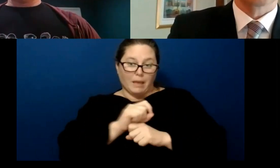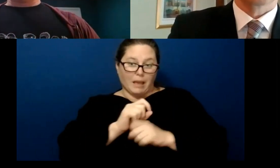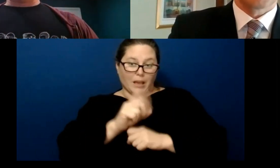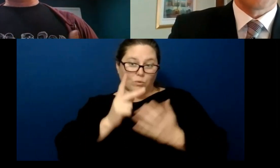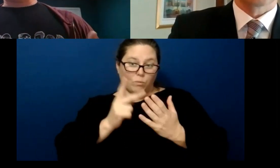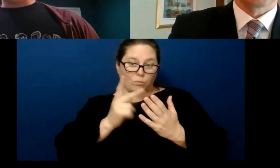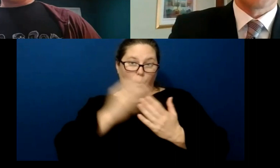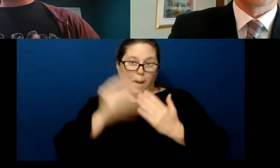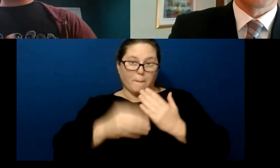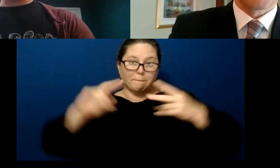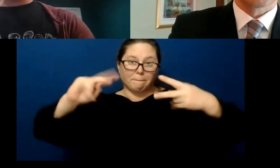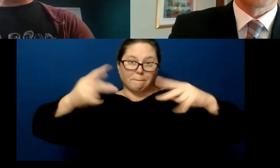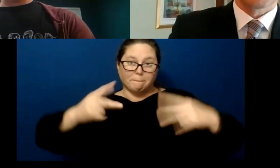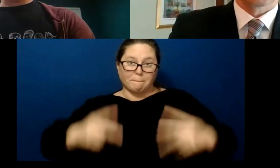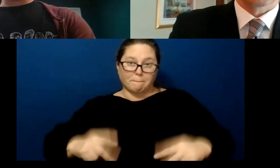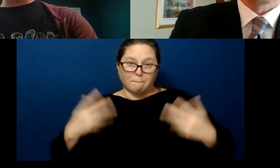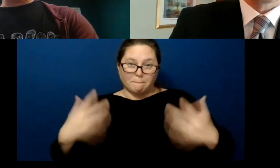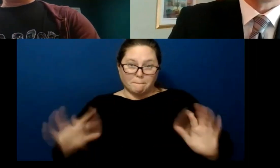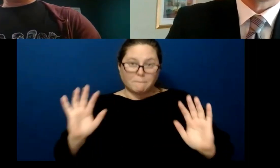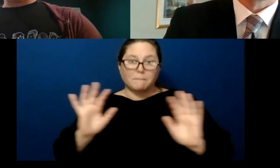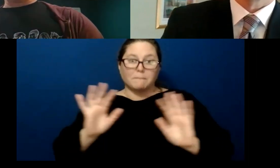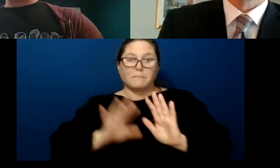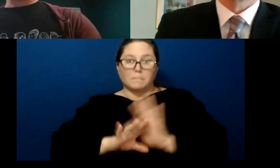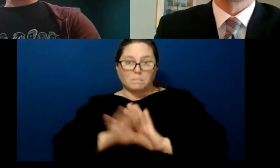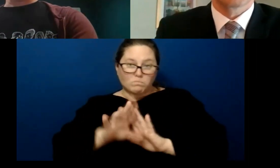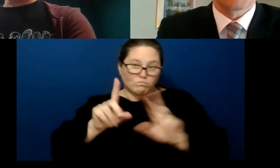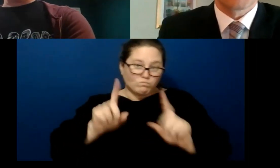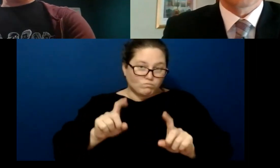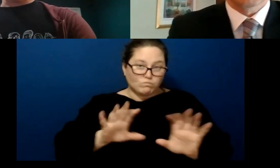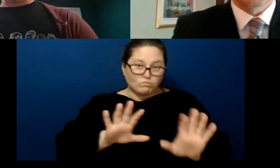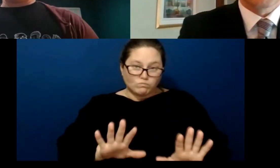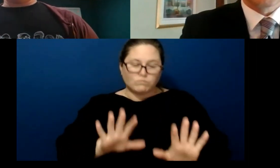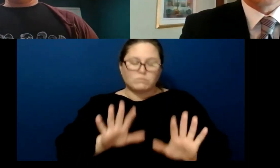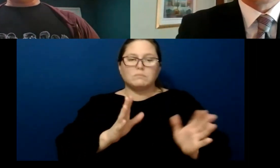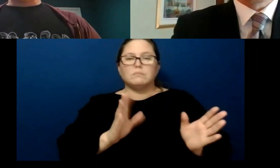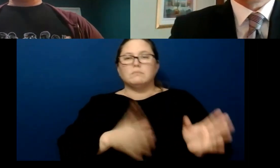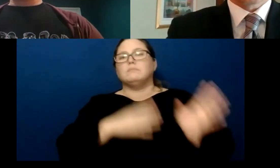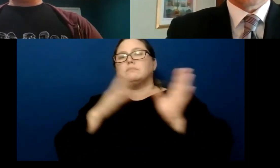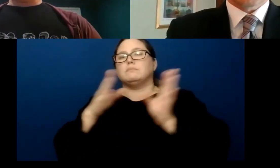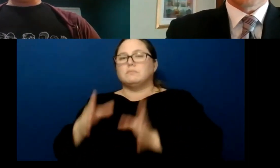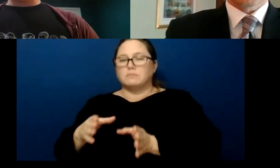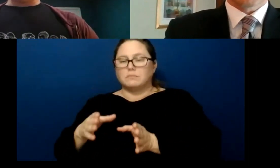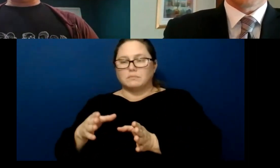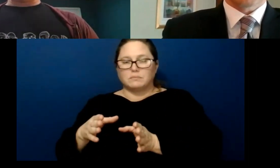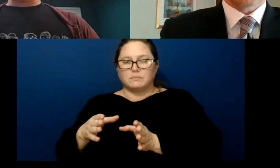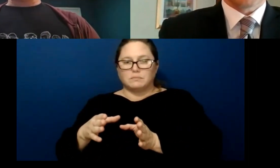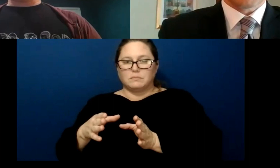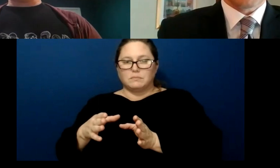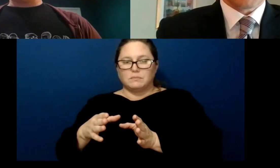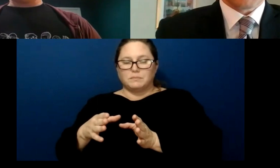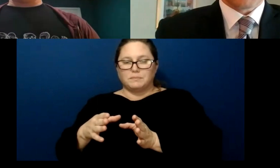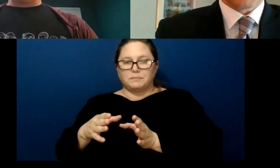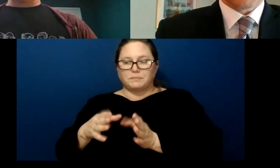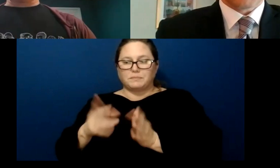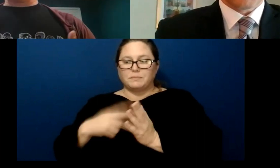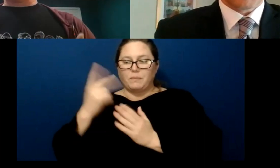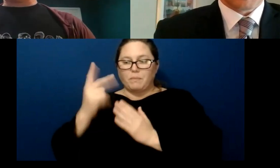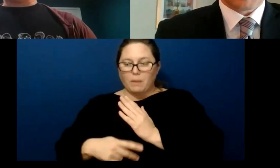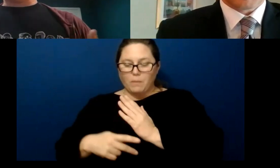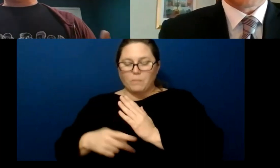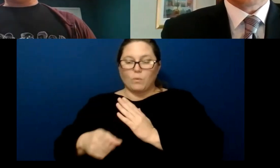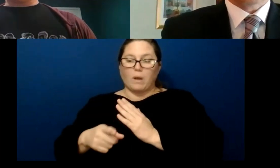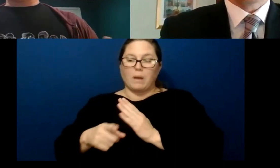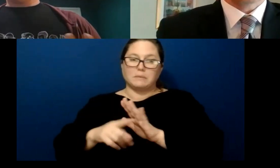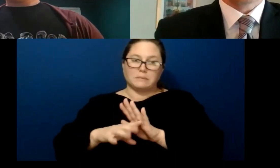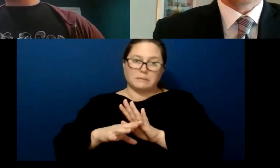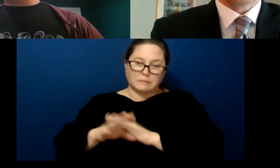testable. Alongside when all of that's being worked on, when the actual development of the programming is being done and the generation of the models and the